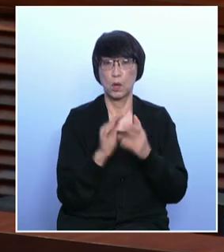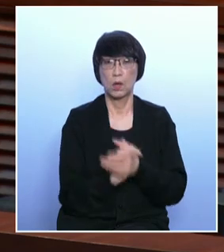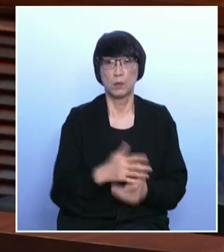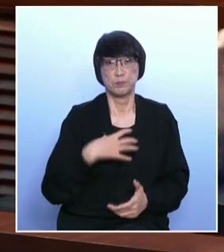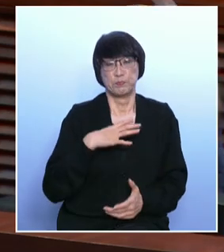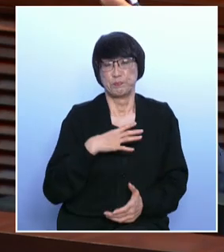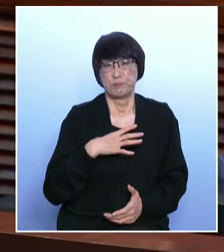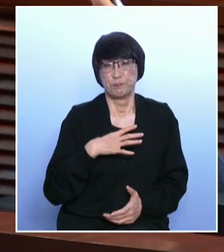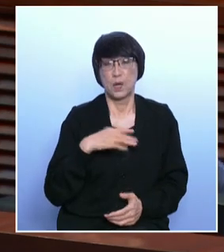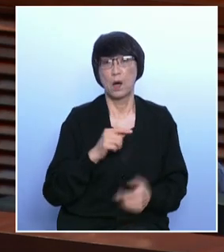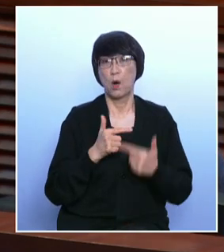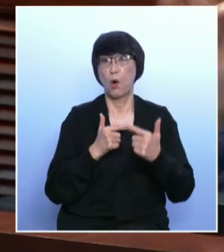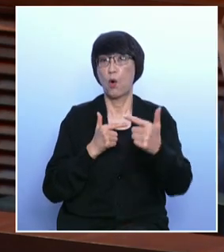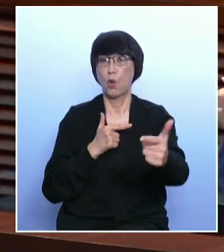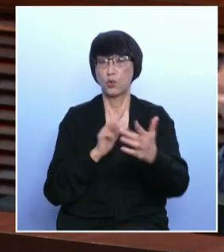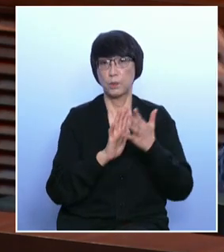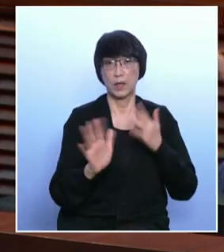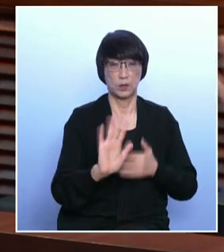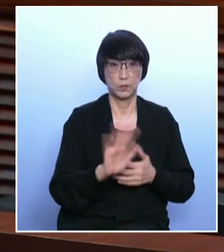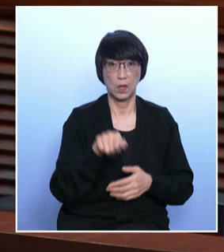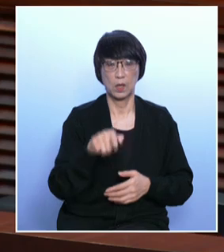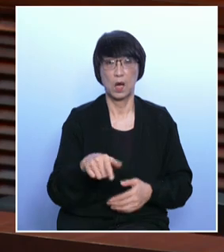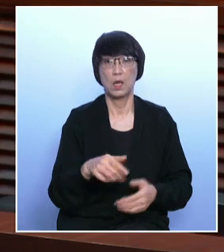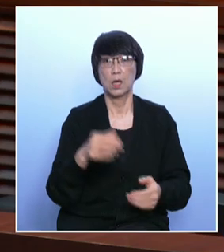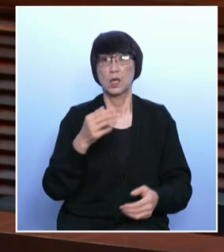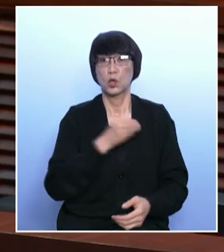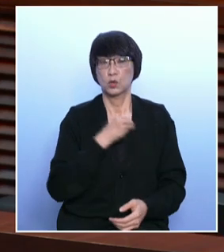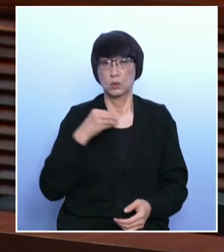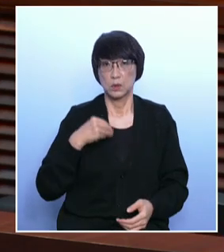Some senior citizens have mobility difficulties.